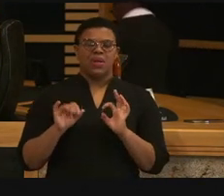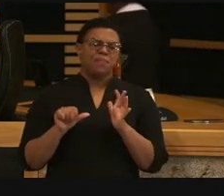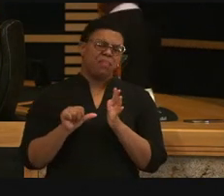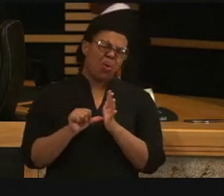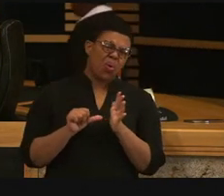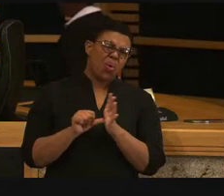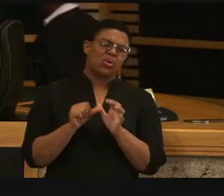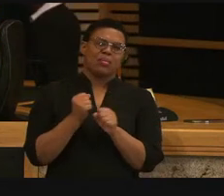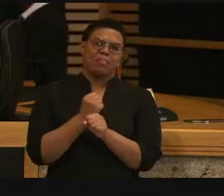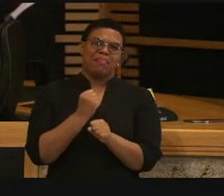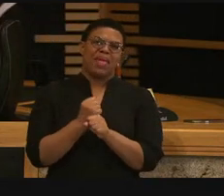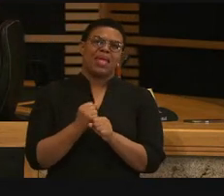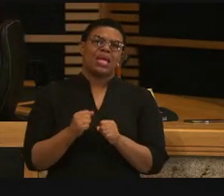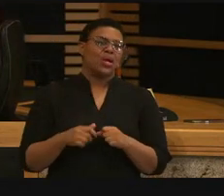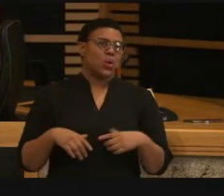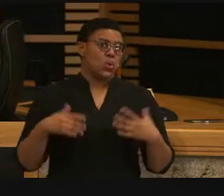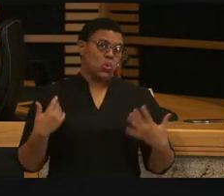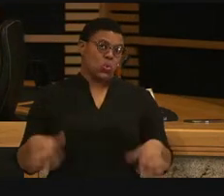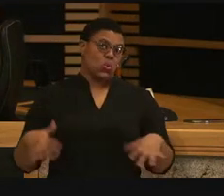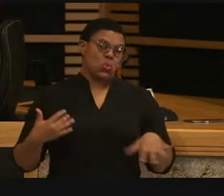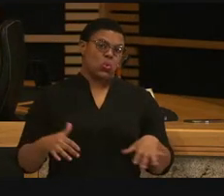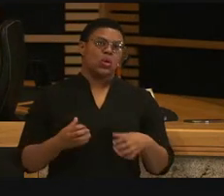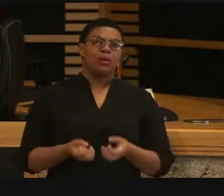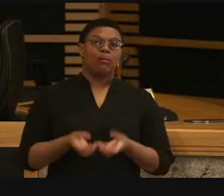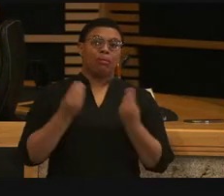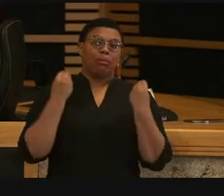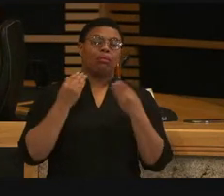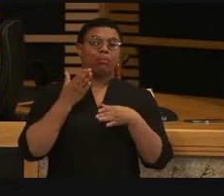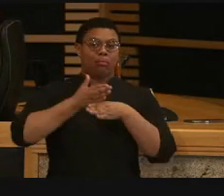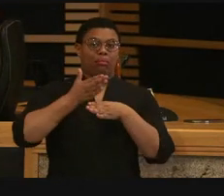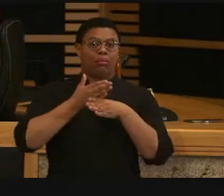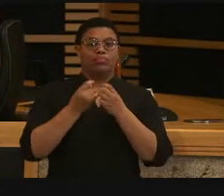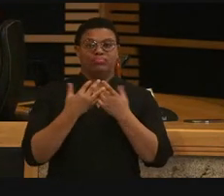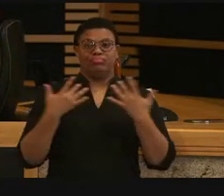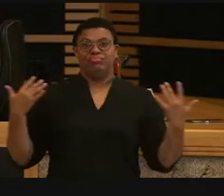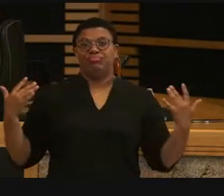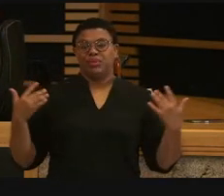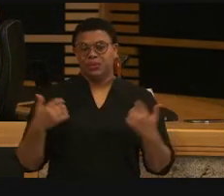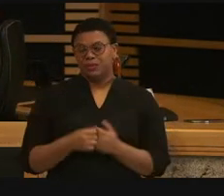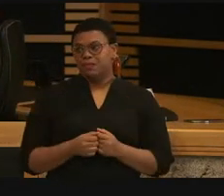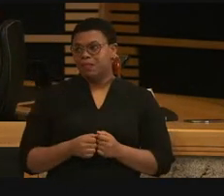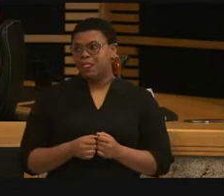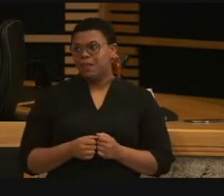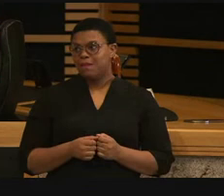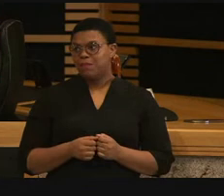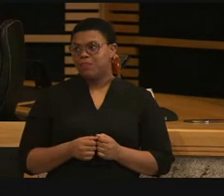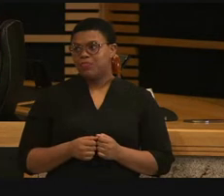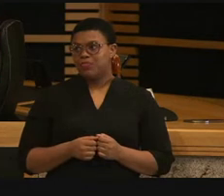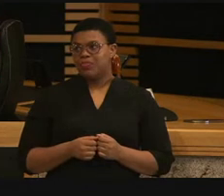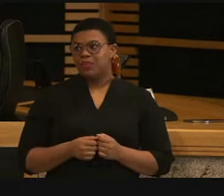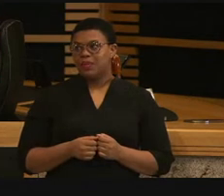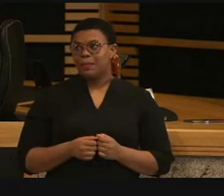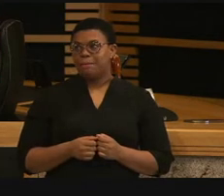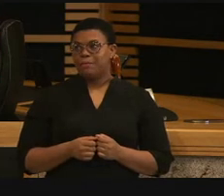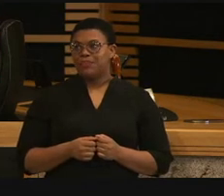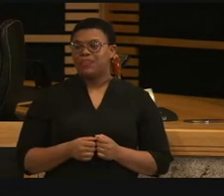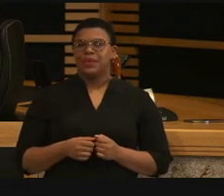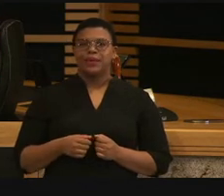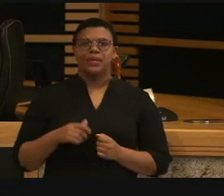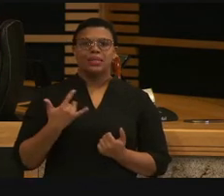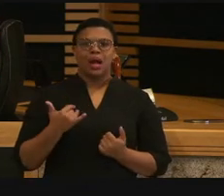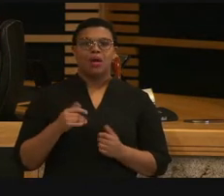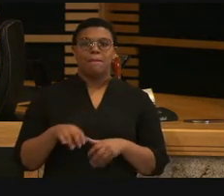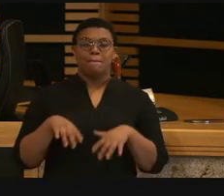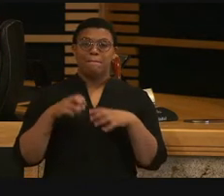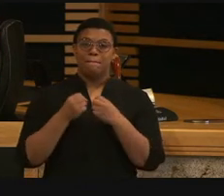creating massive job opportunities and further supporting economic development. The ever-growing urbanization